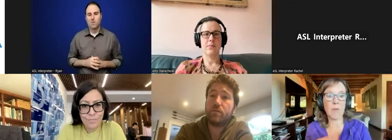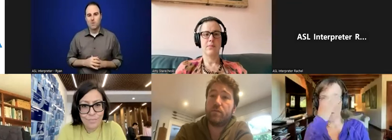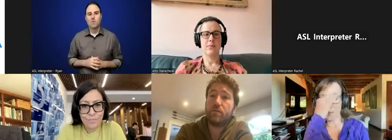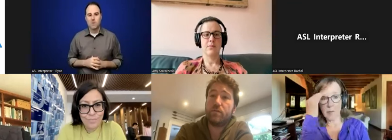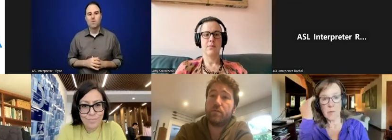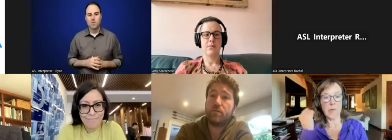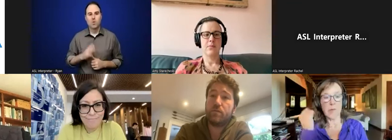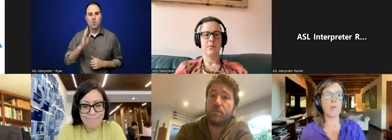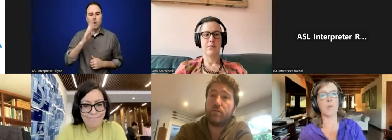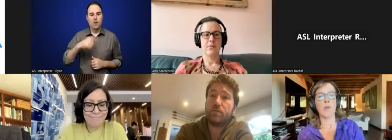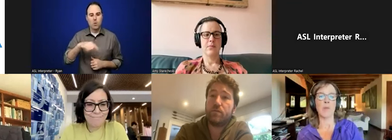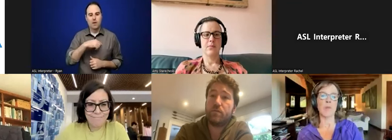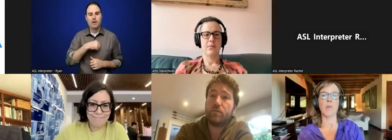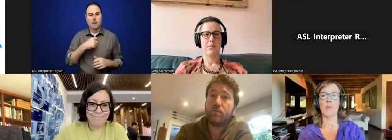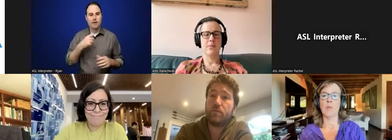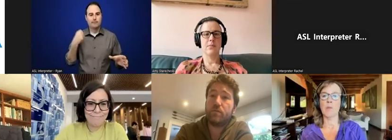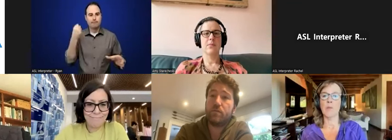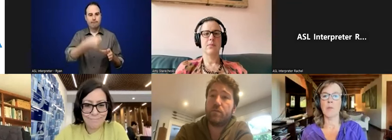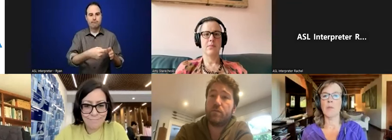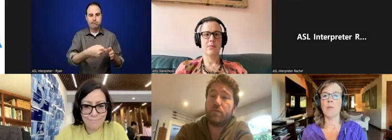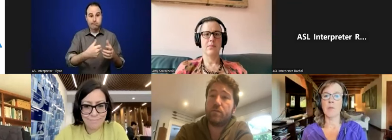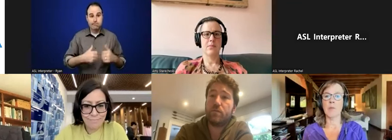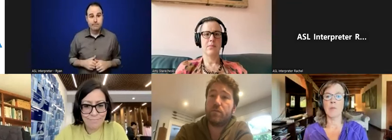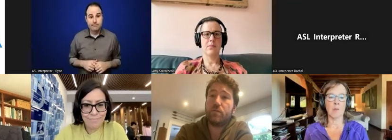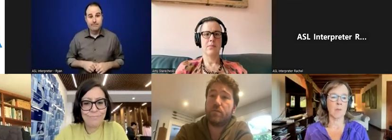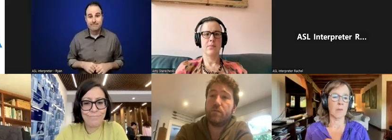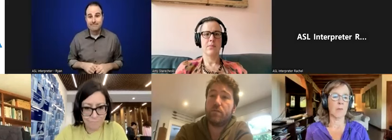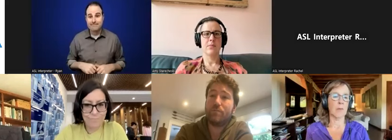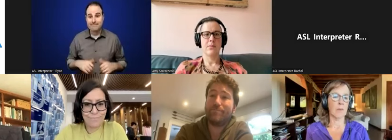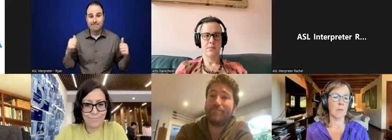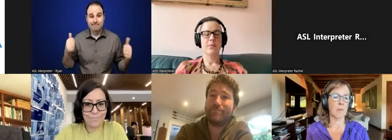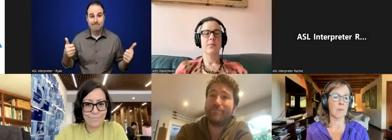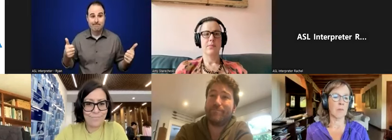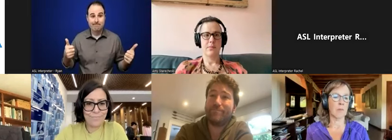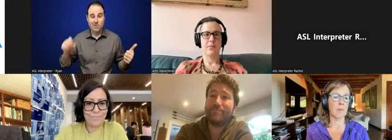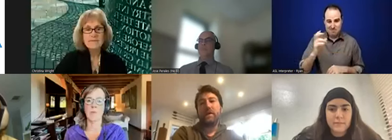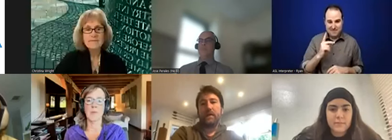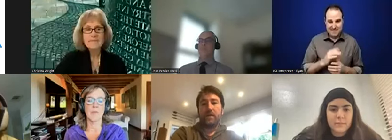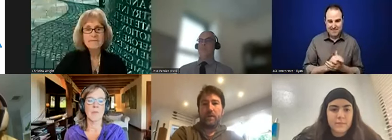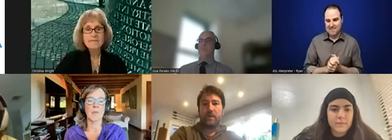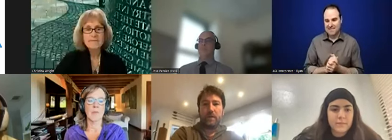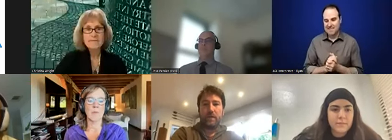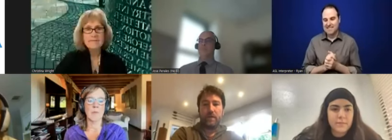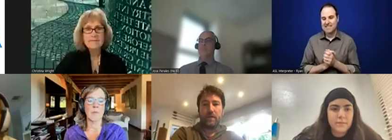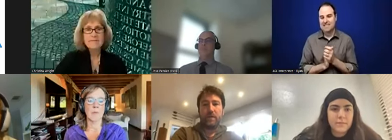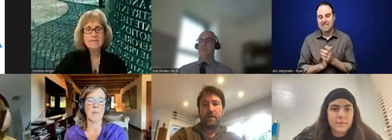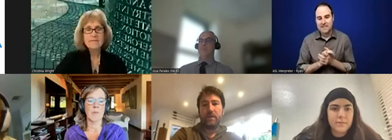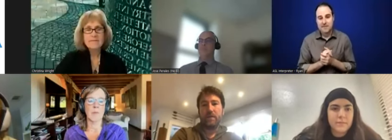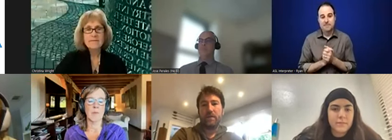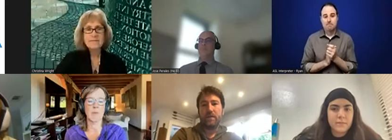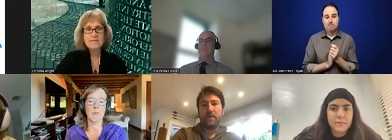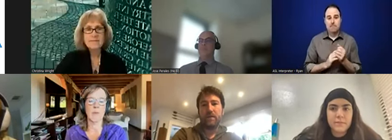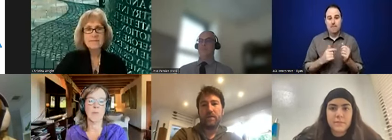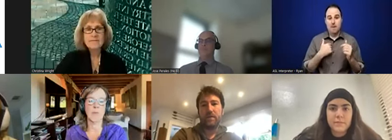join that breakout room. Okay. All right, here we go. What I'm hoping that we can do